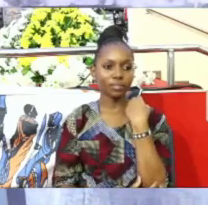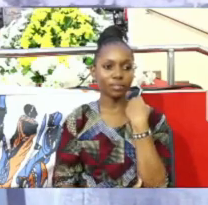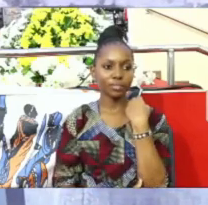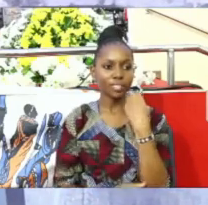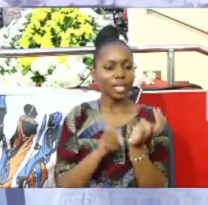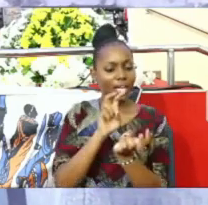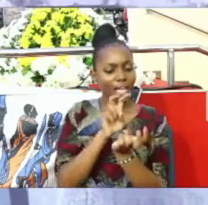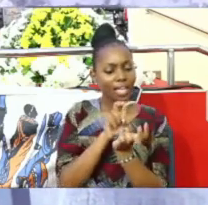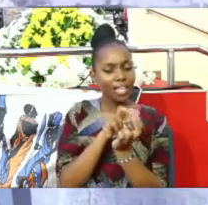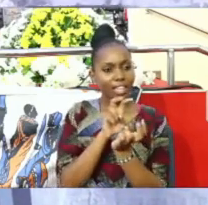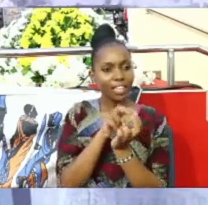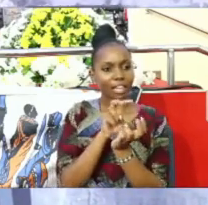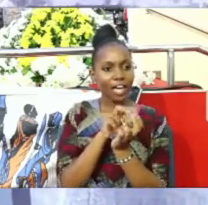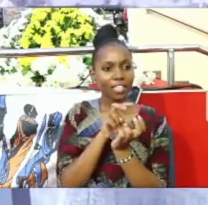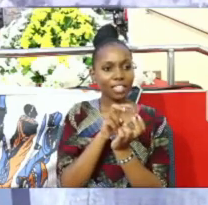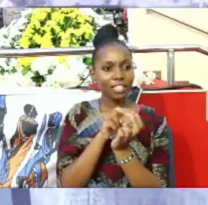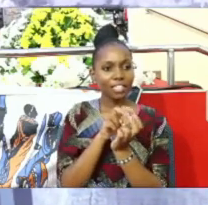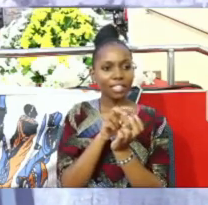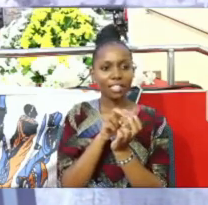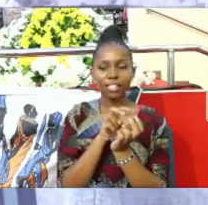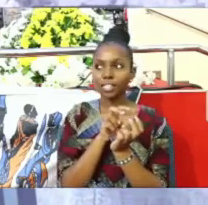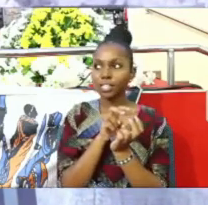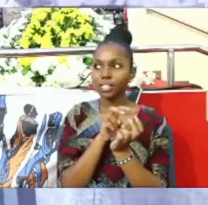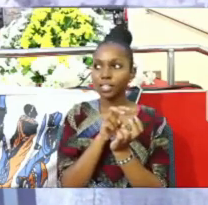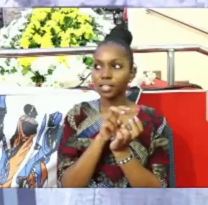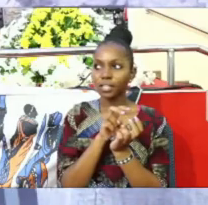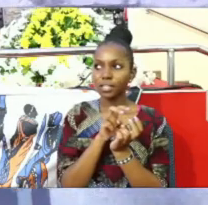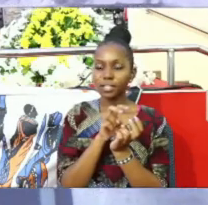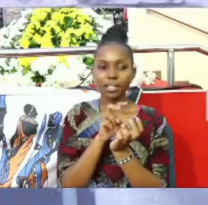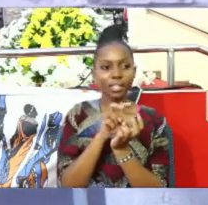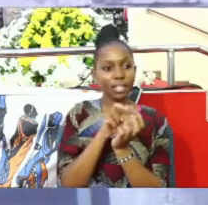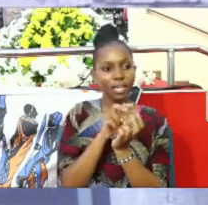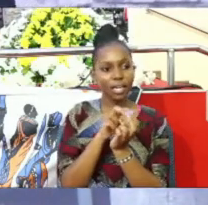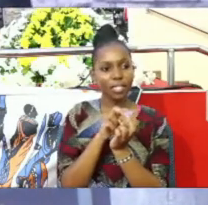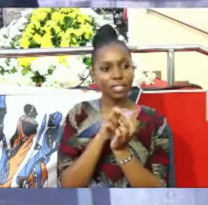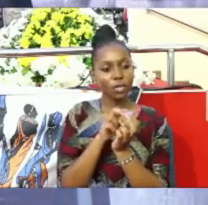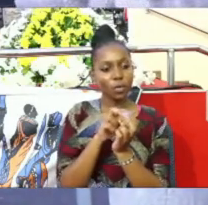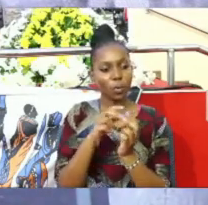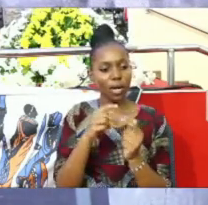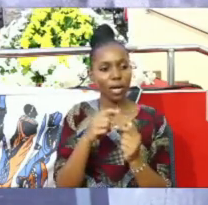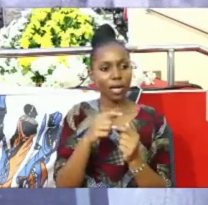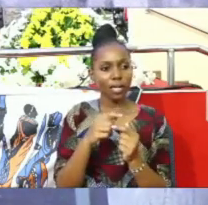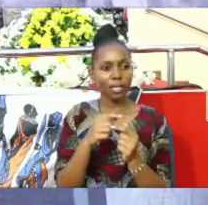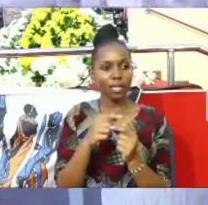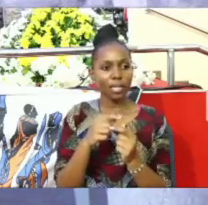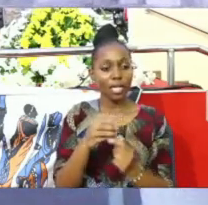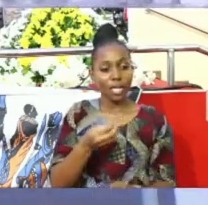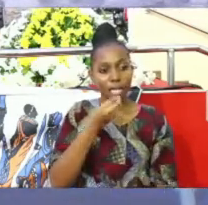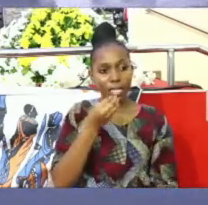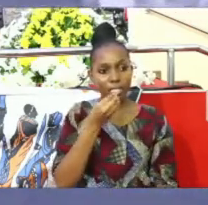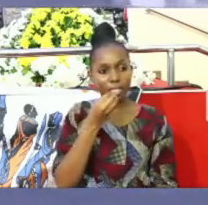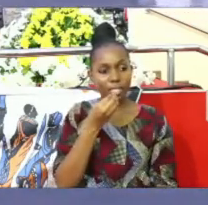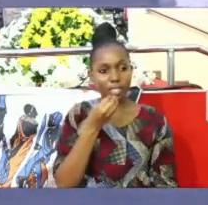were competing, the rats were competing with the crabs that were falling. Ya kwamba panya walikuwa wanang'ang'ana na mabaki iliyokuwa inaanguka.